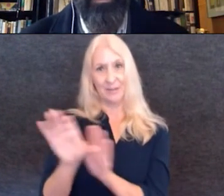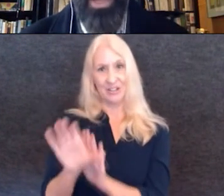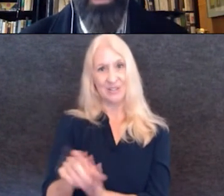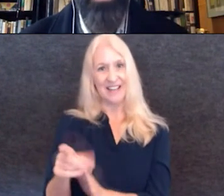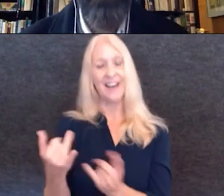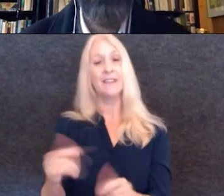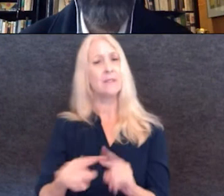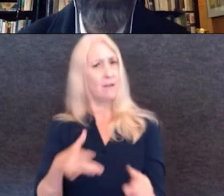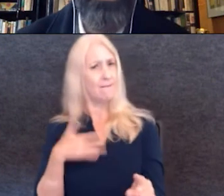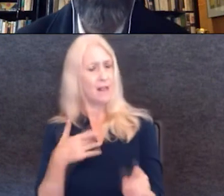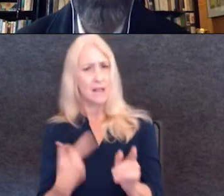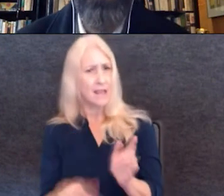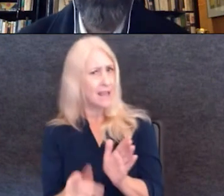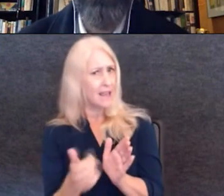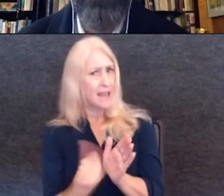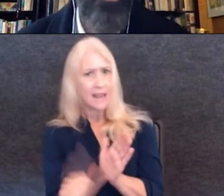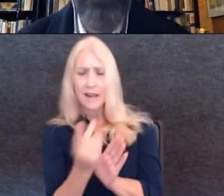feel any prejudice?